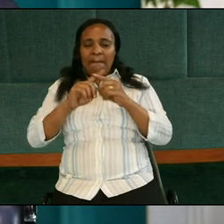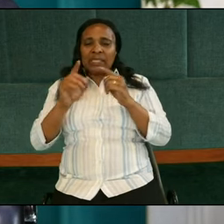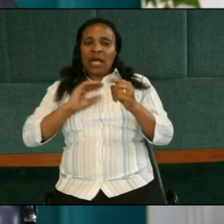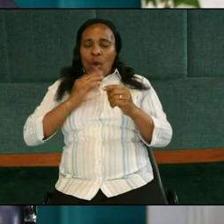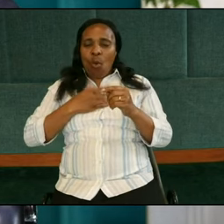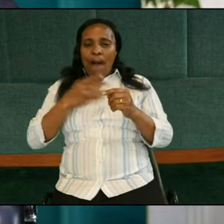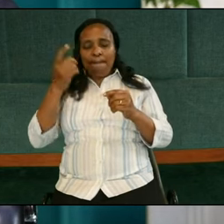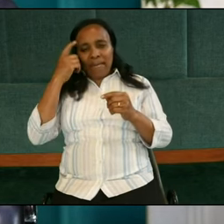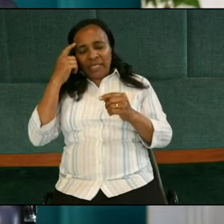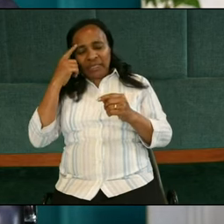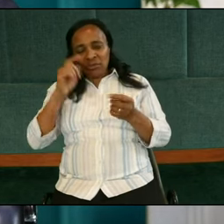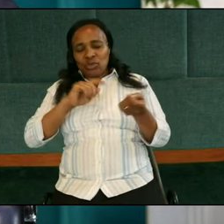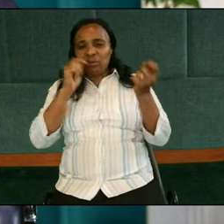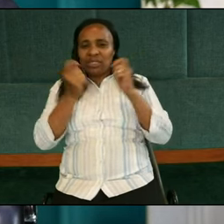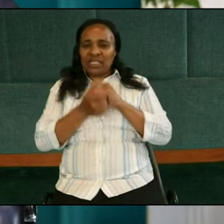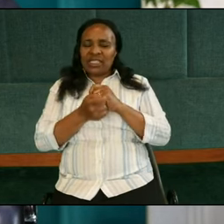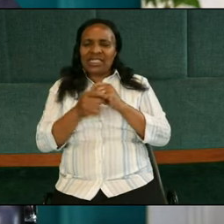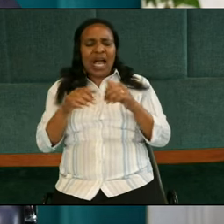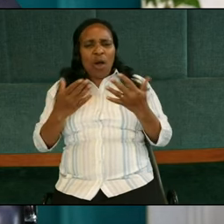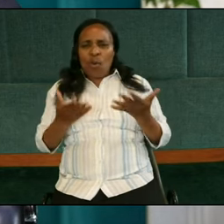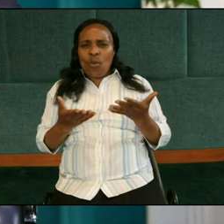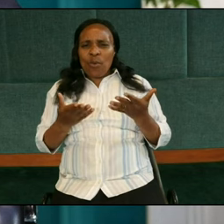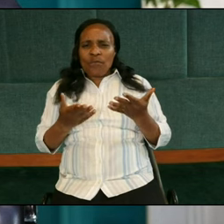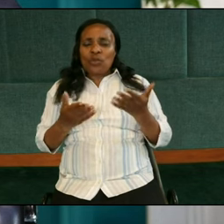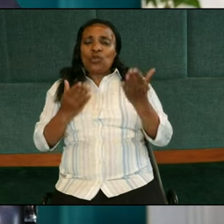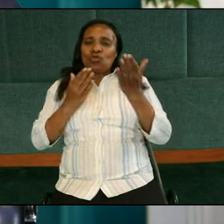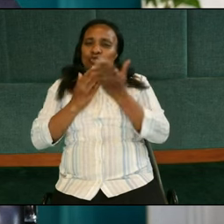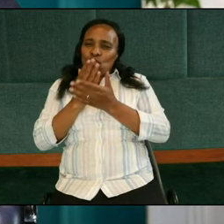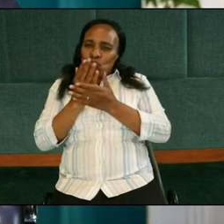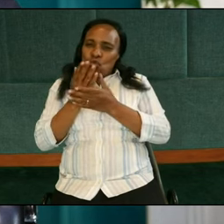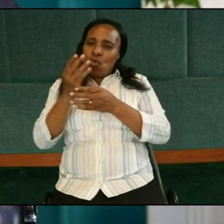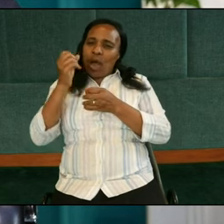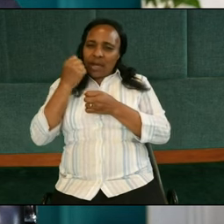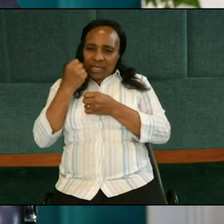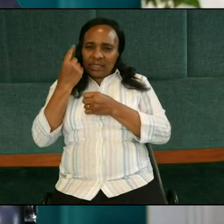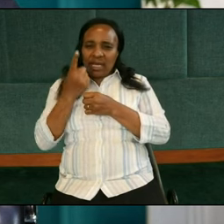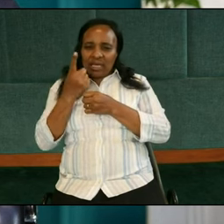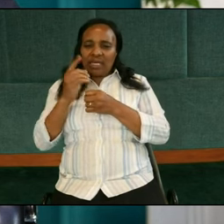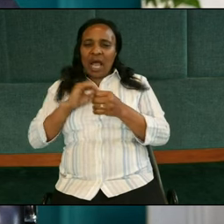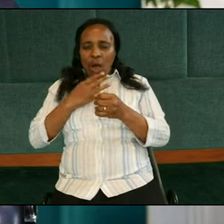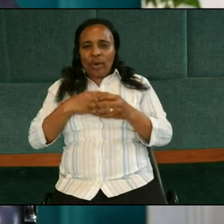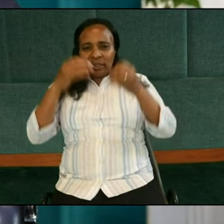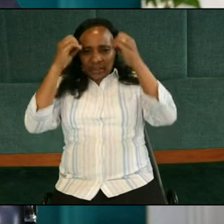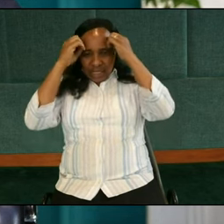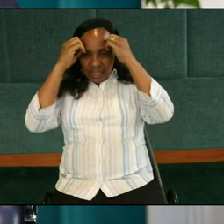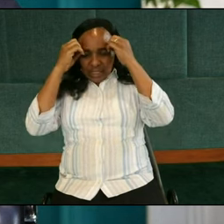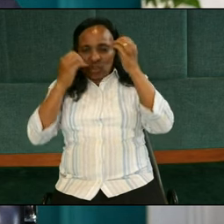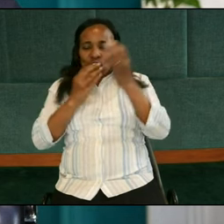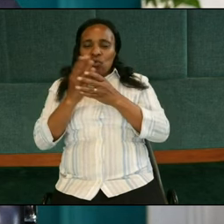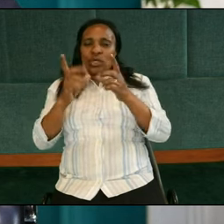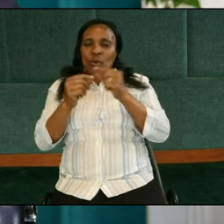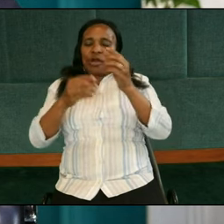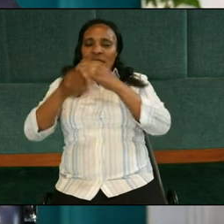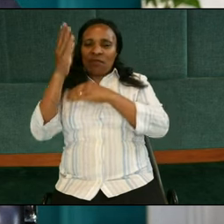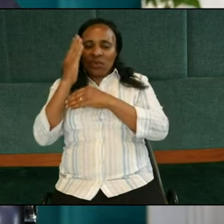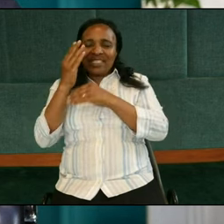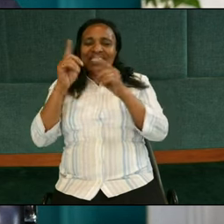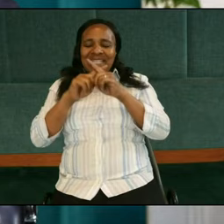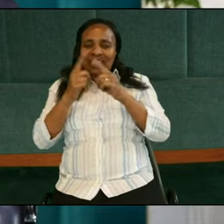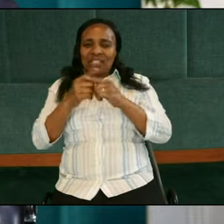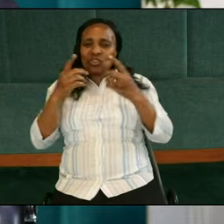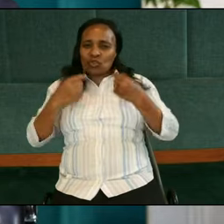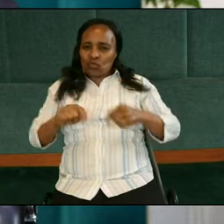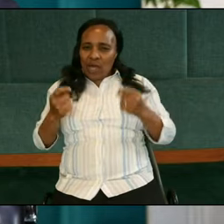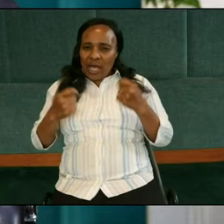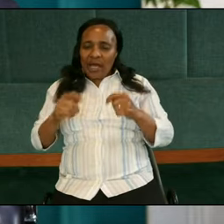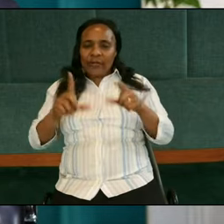minds may be transformed. But how do you get transformed? By getting to understand or study the Word of God and just try to live